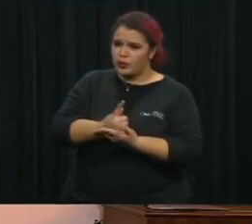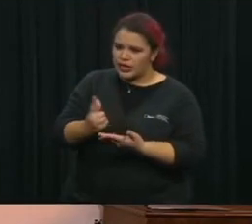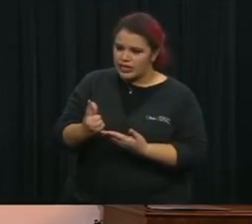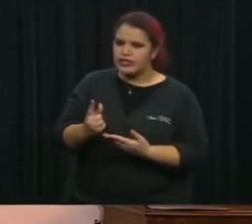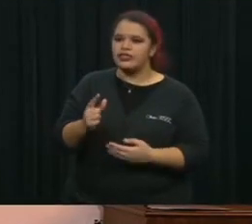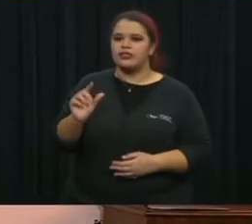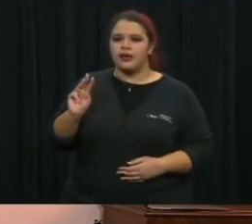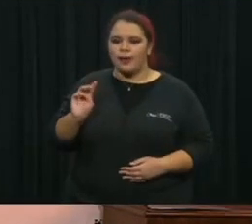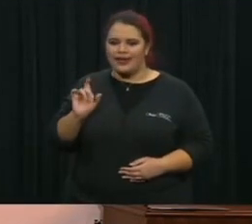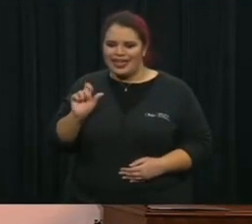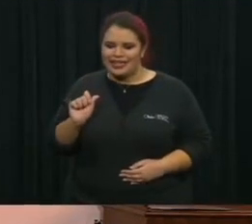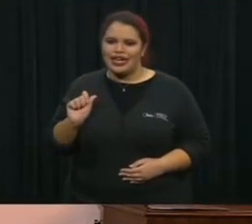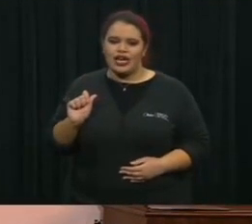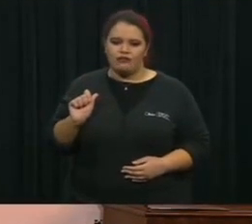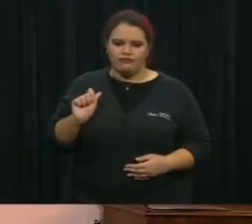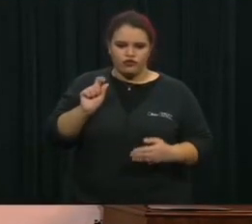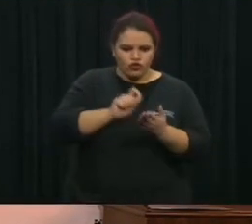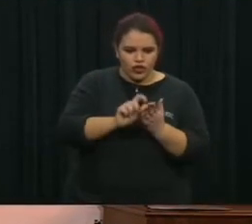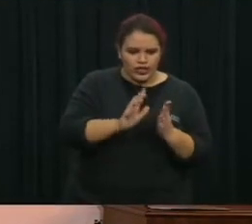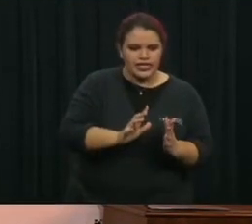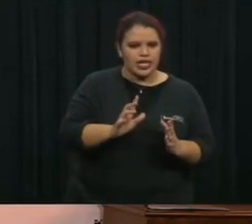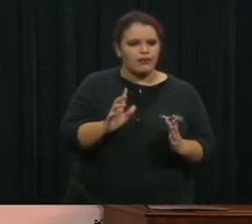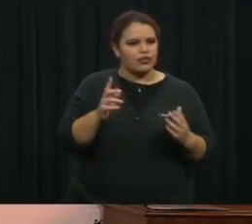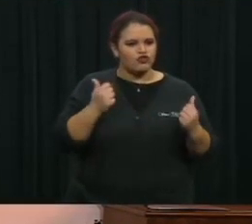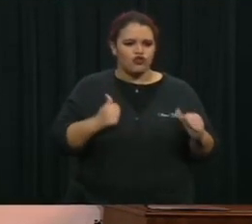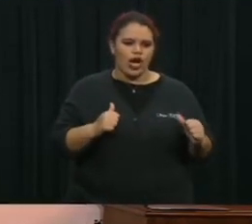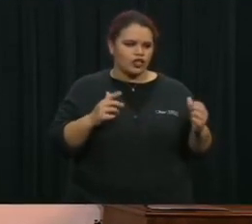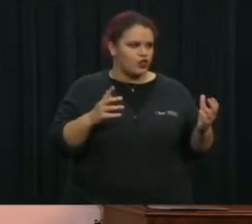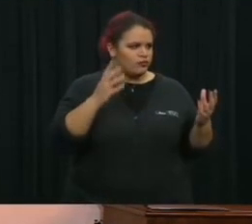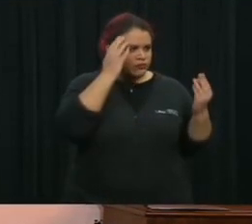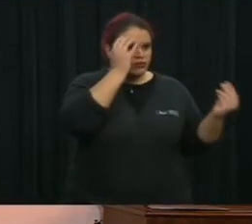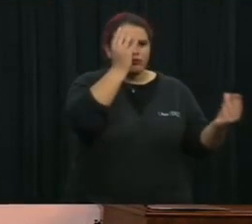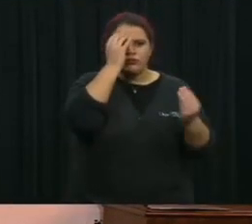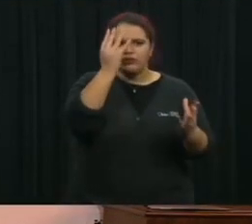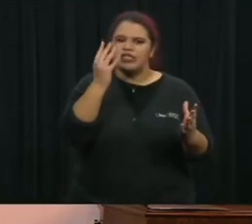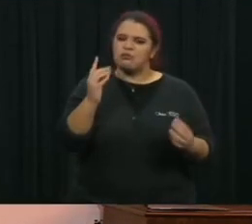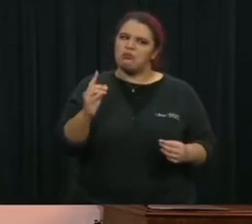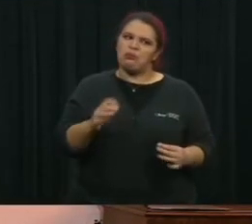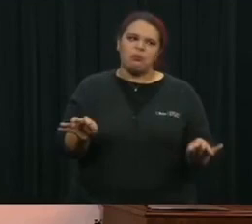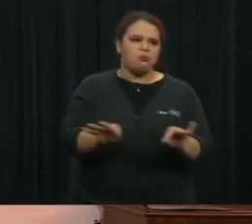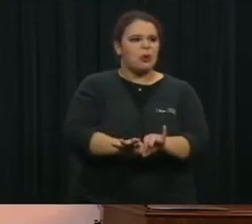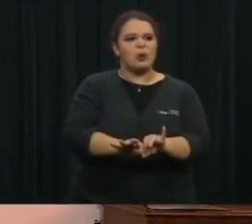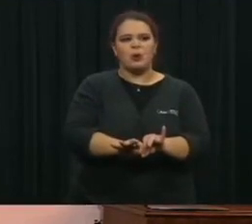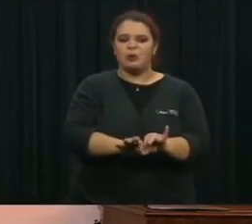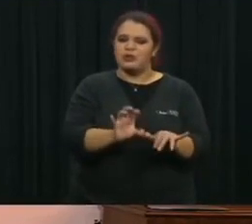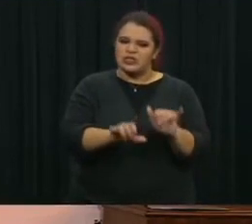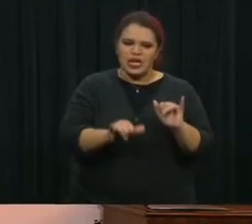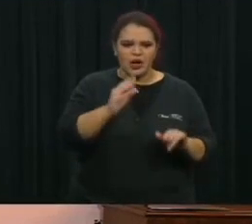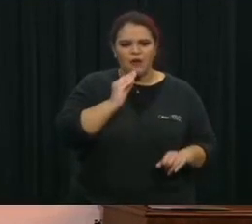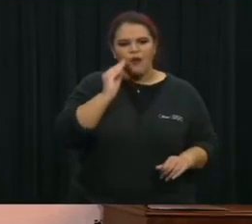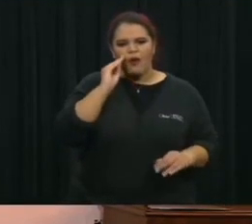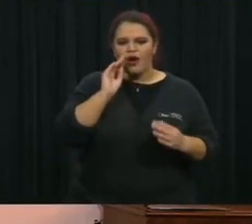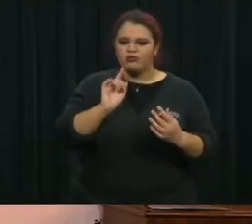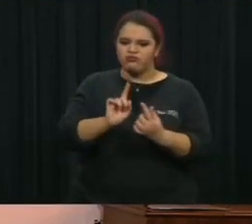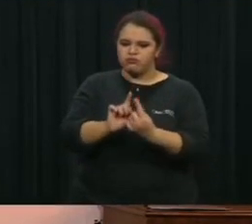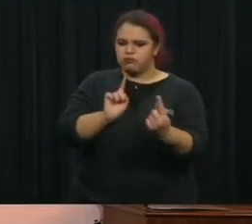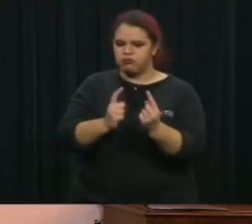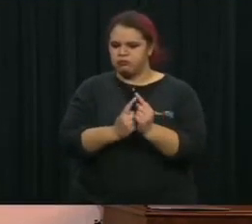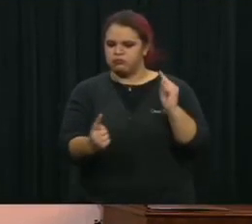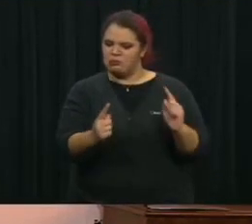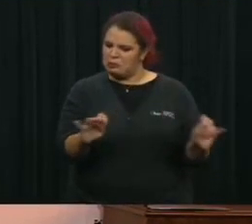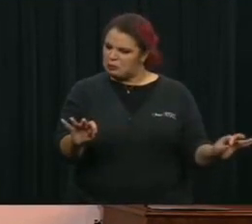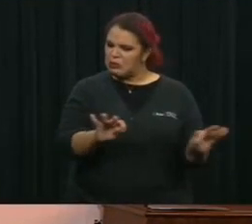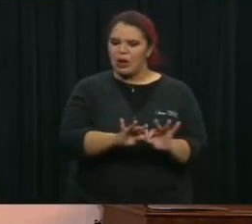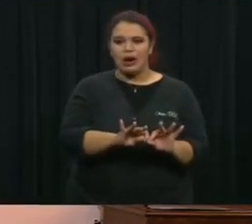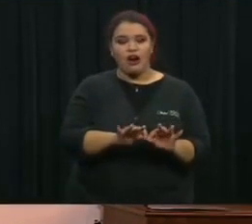we've all been trying to spread the word that this is something to take very seriously. You have to stay at home. You have to practice social distancing. And like you said, we've already